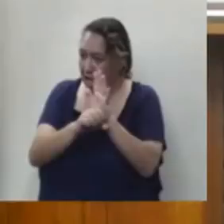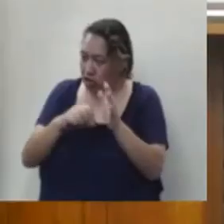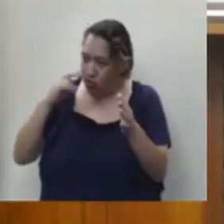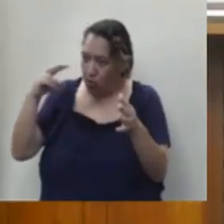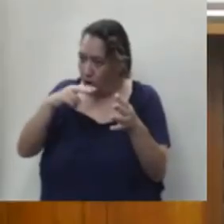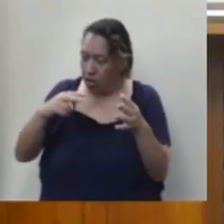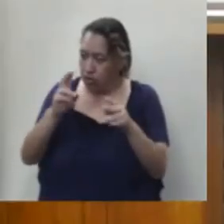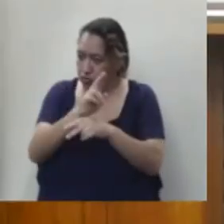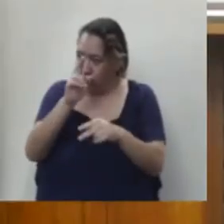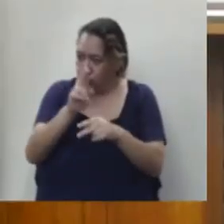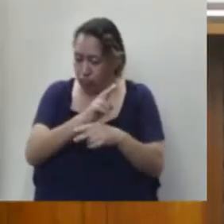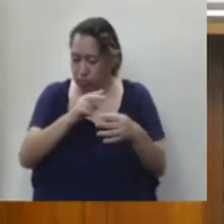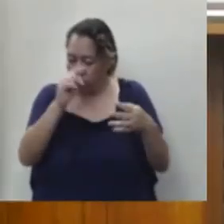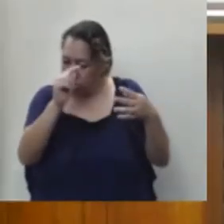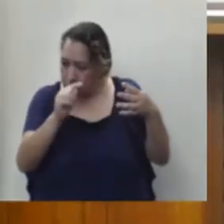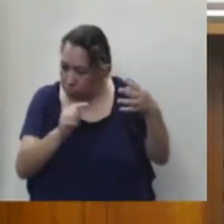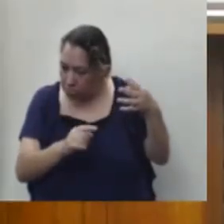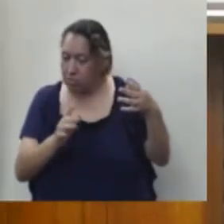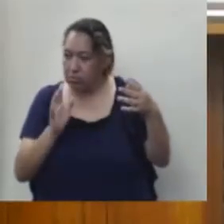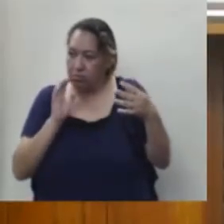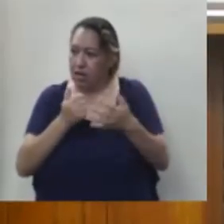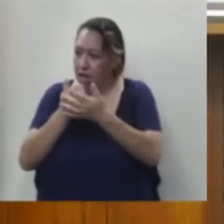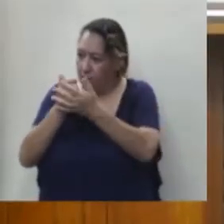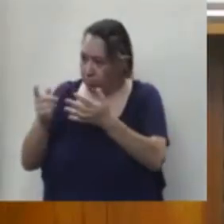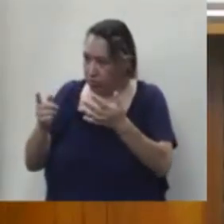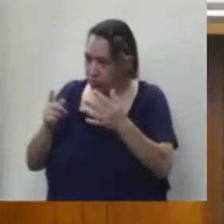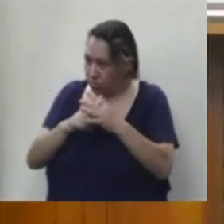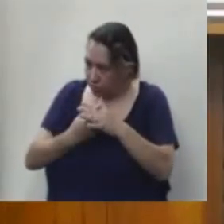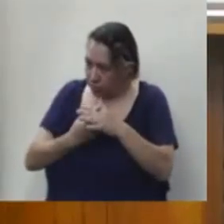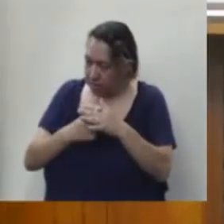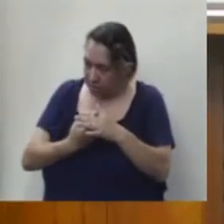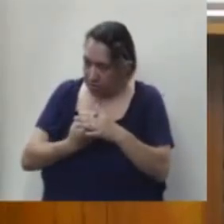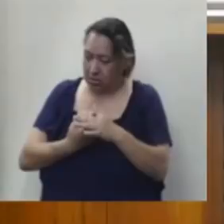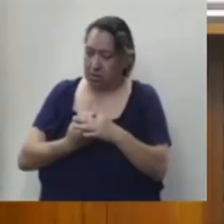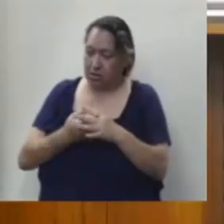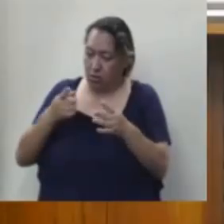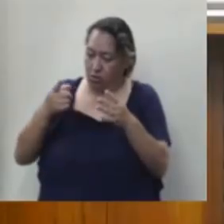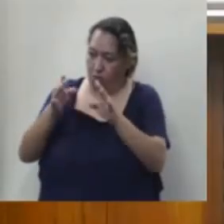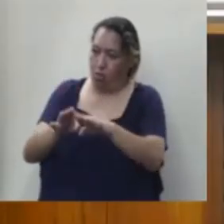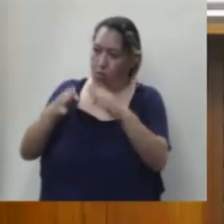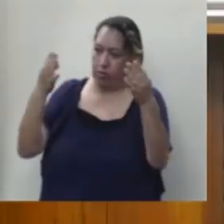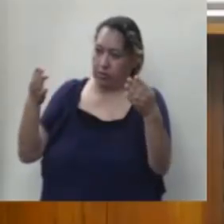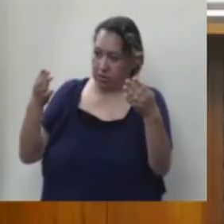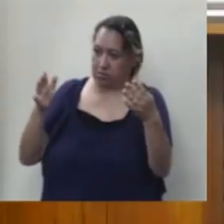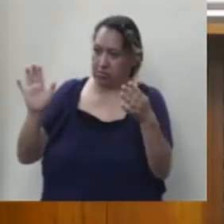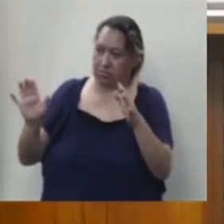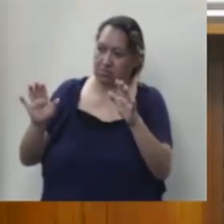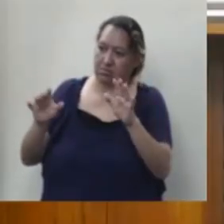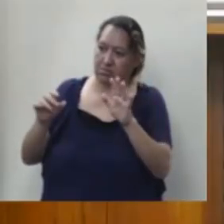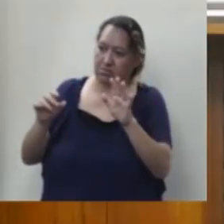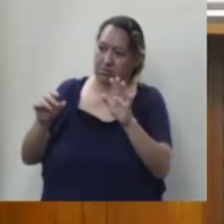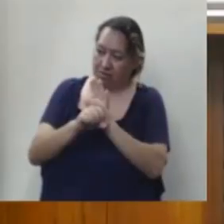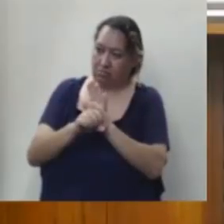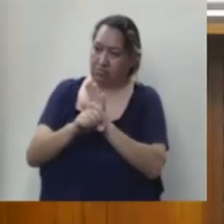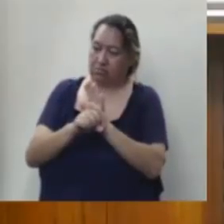for determining the beginnings of opening up their state. He also